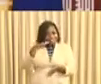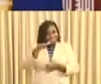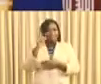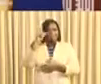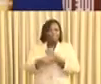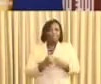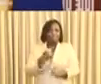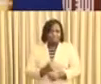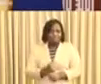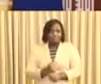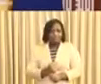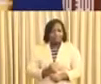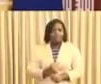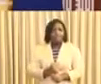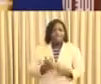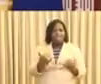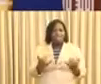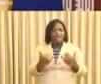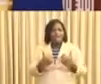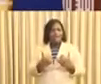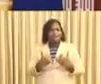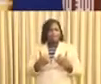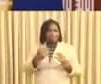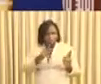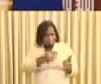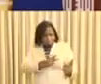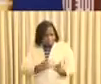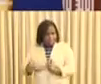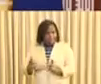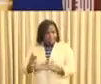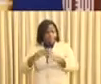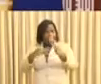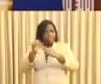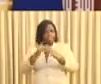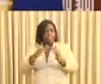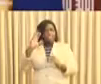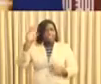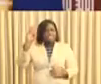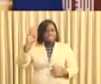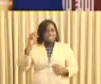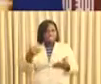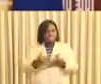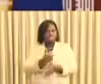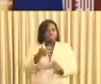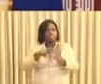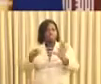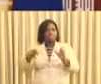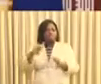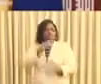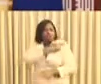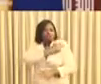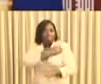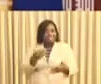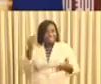place plans for the construction of 6 new regional hospitals in the 6 new regions, and the